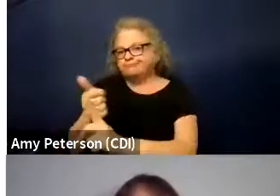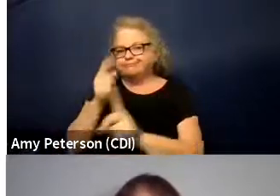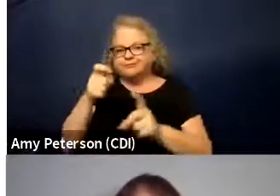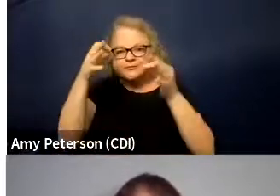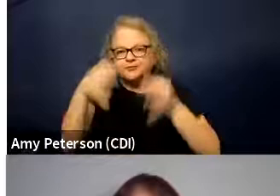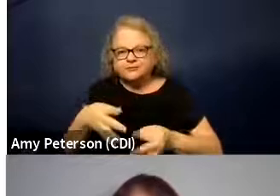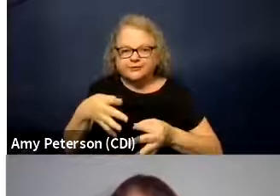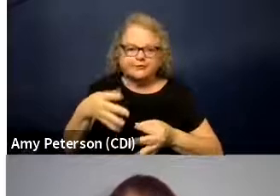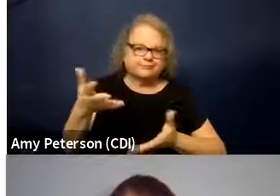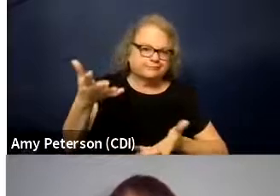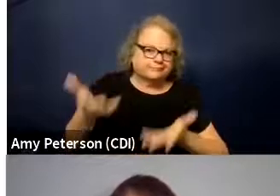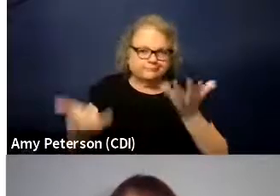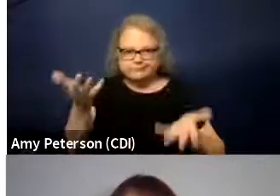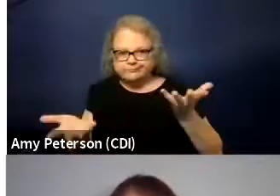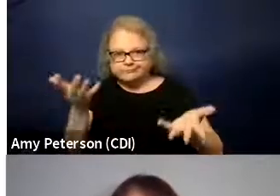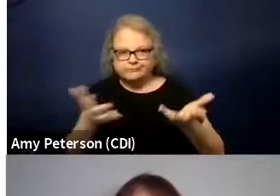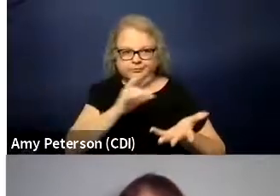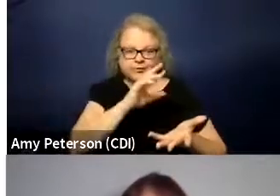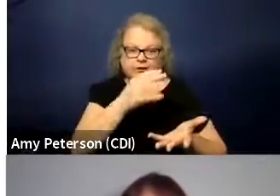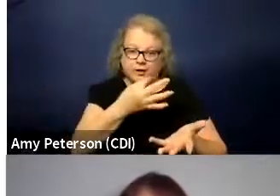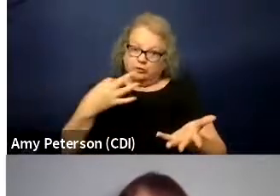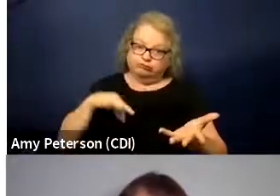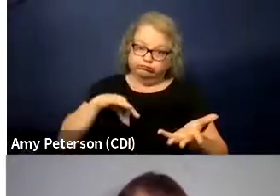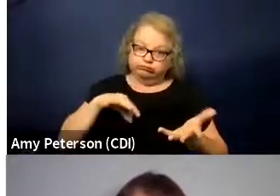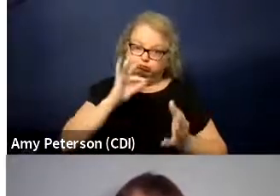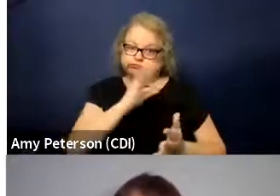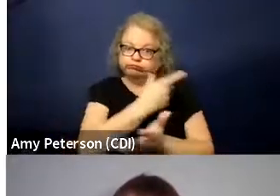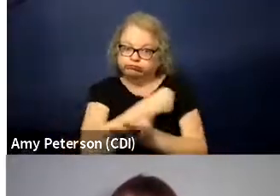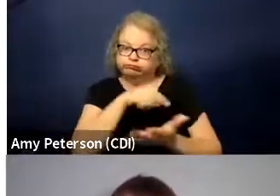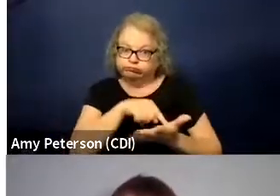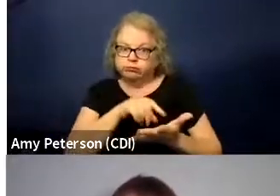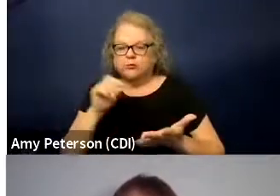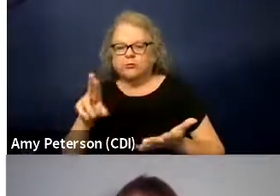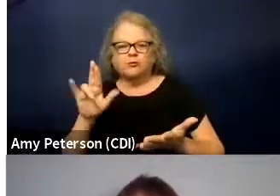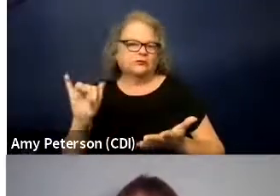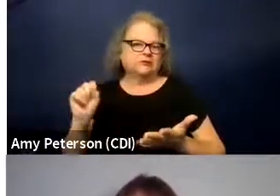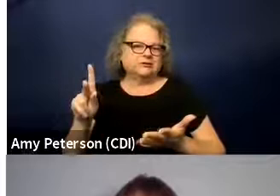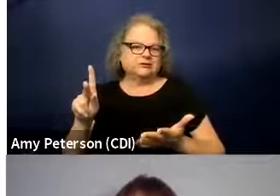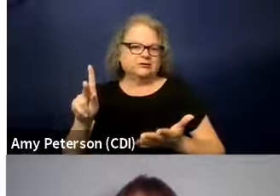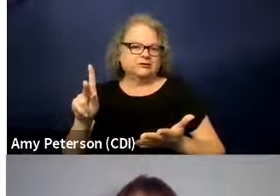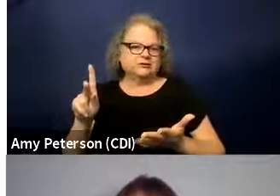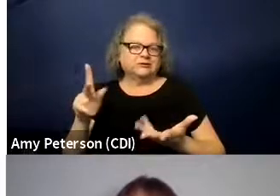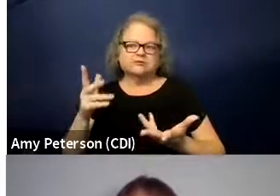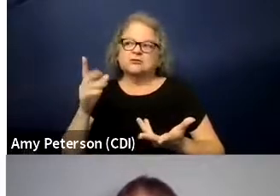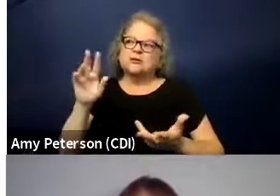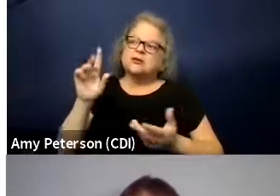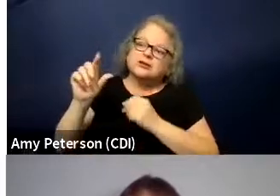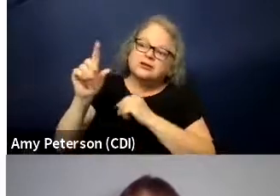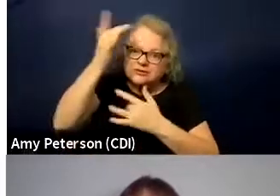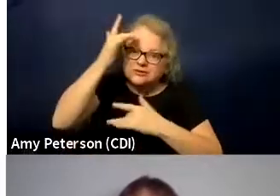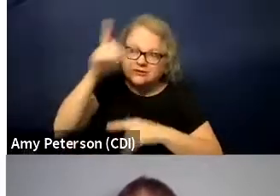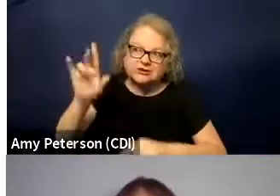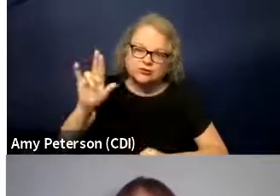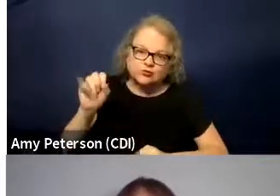weigh the risks and benefits. The benefit of the vaccine, as I told you, is very high. The